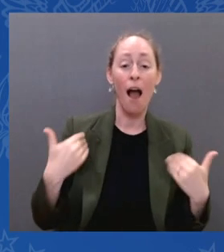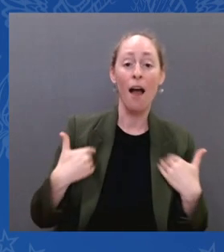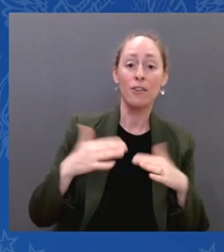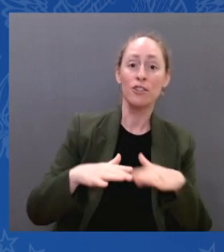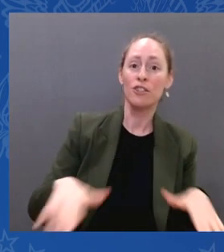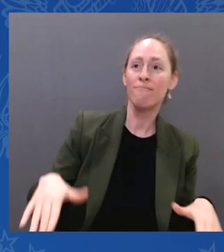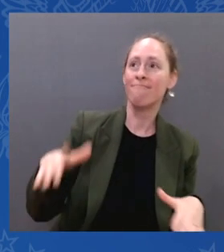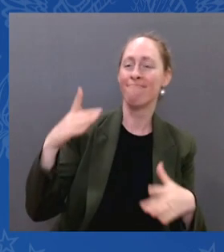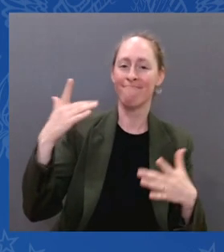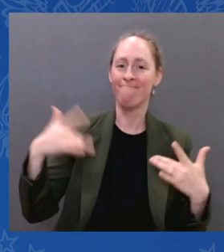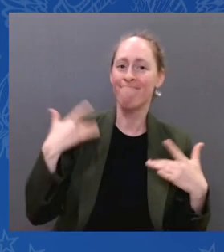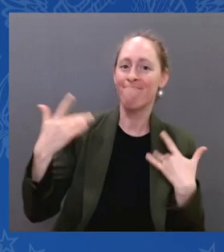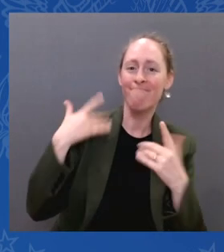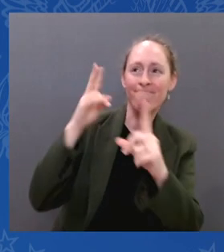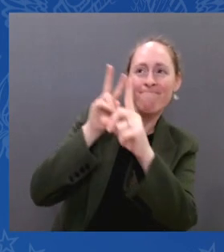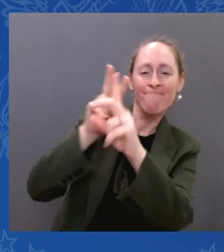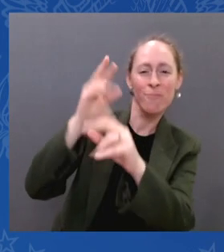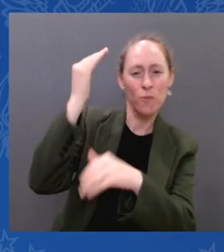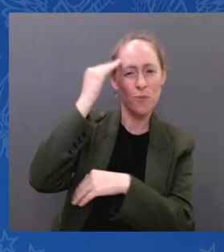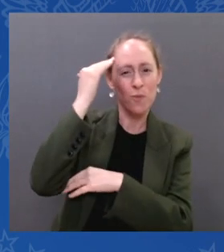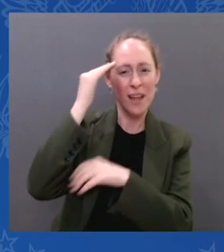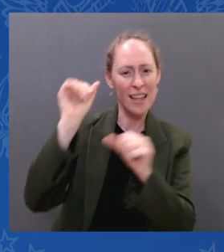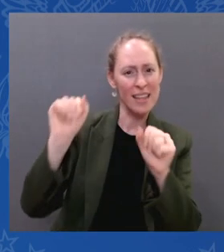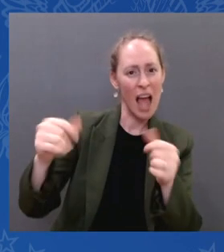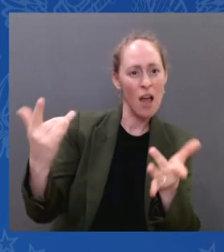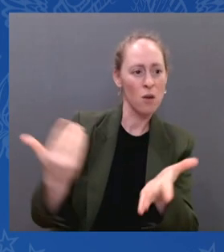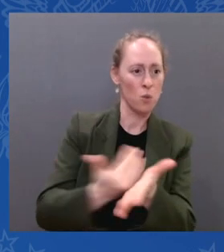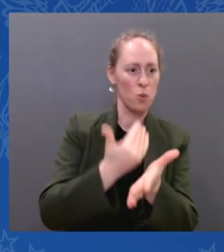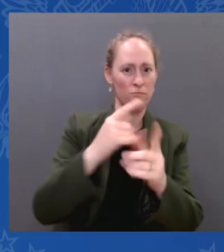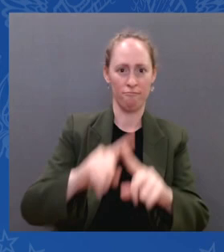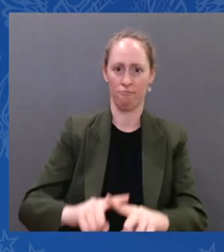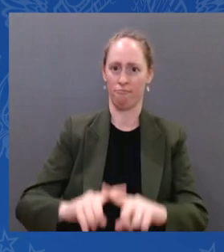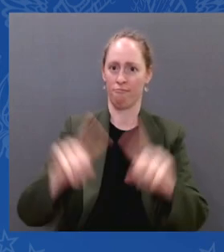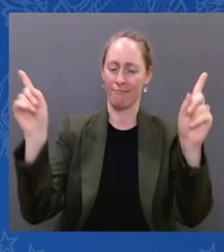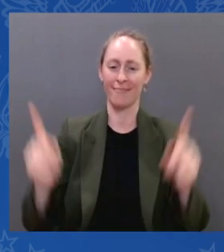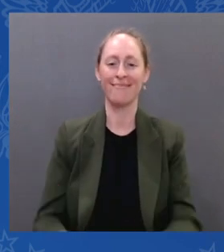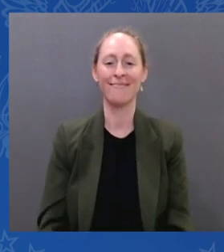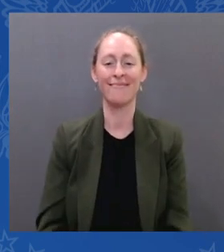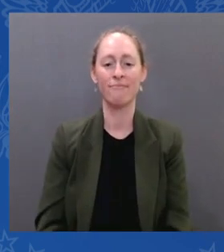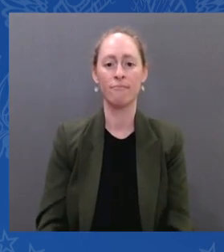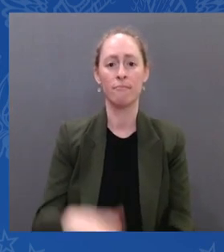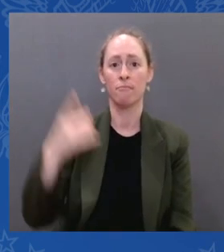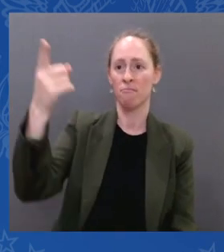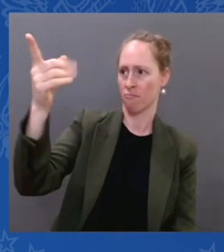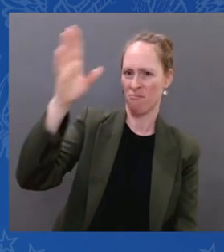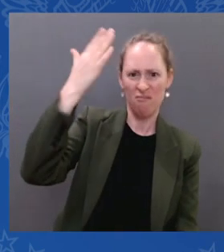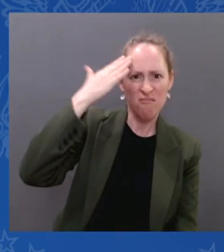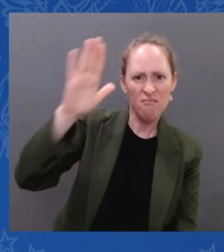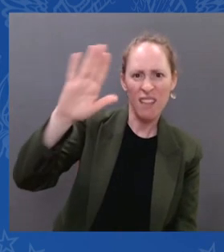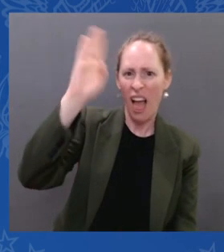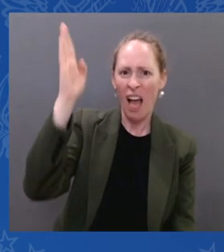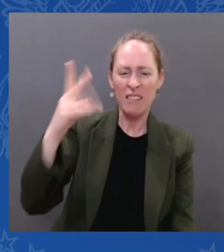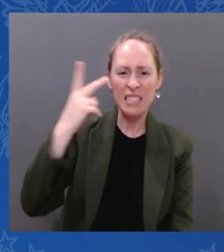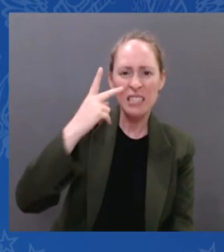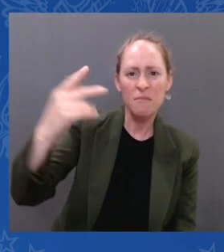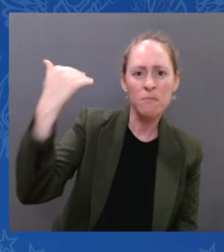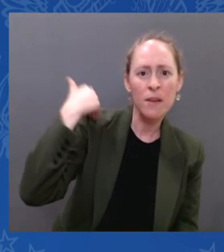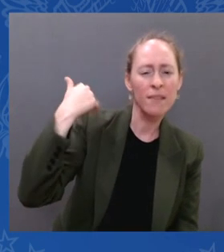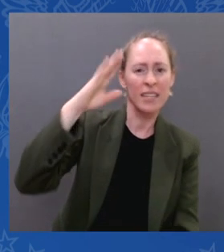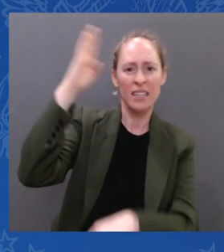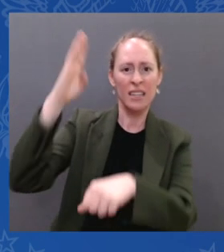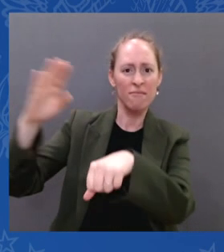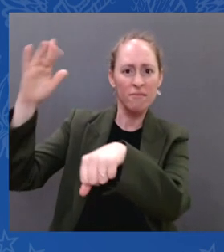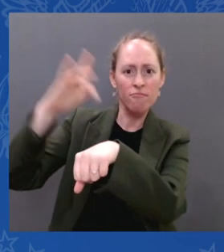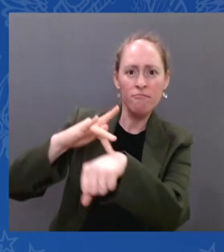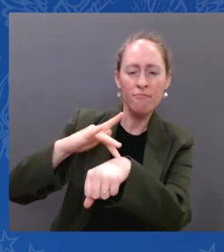ever gone before. You know, you've heard me say over and over again, America is defined by one